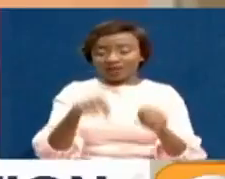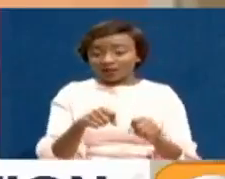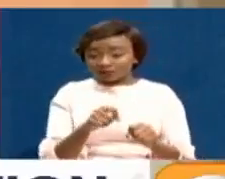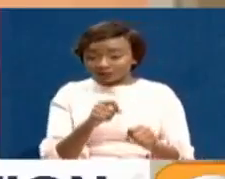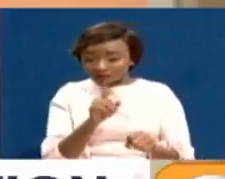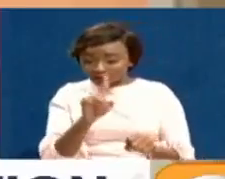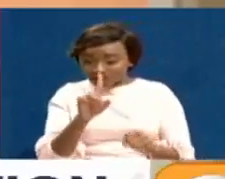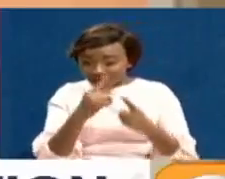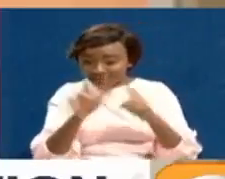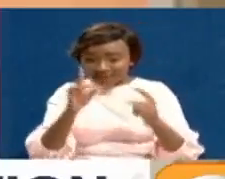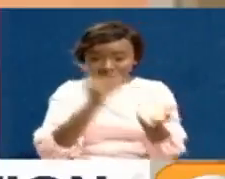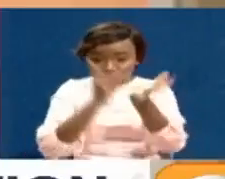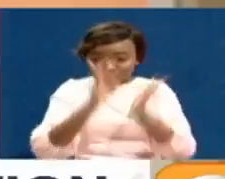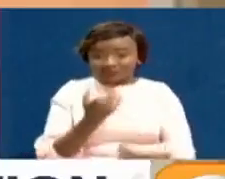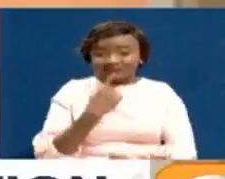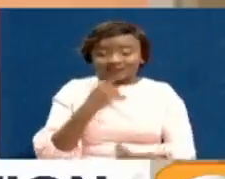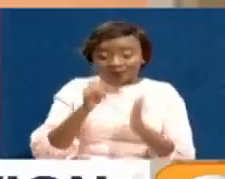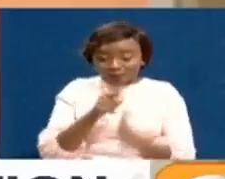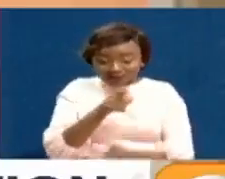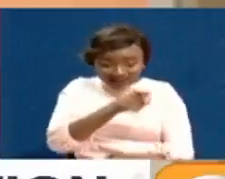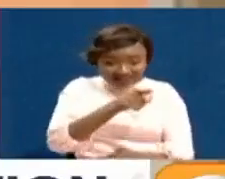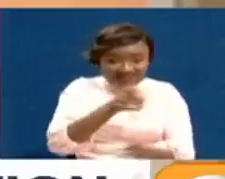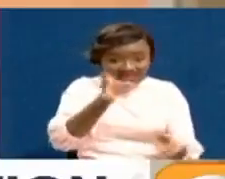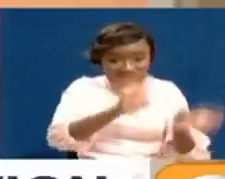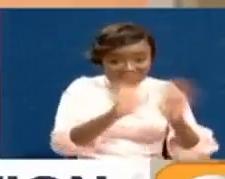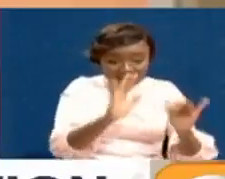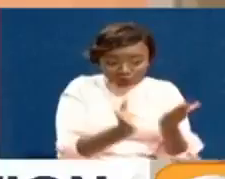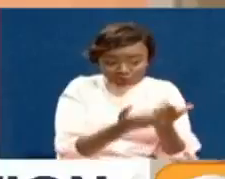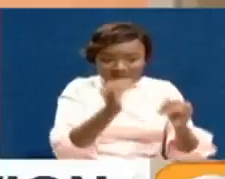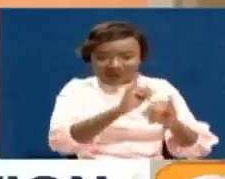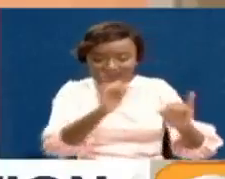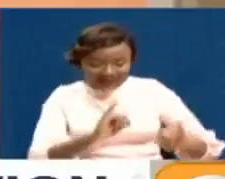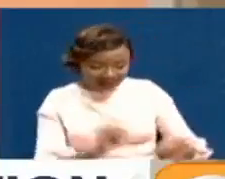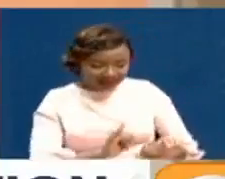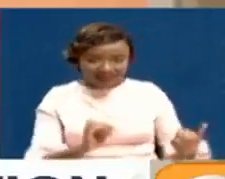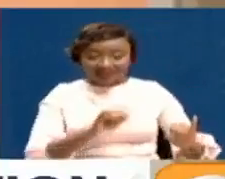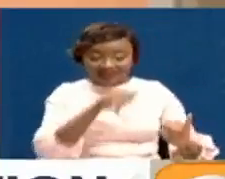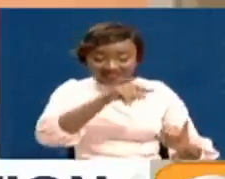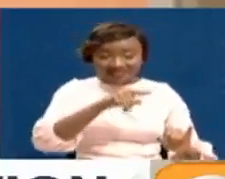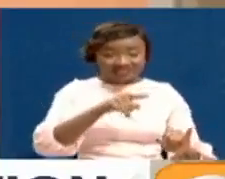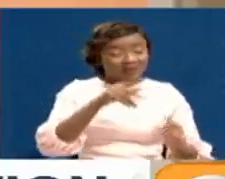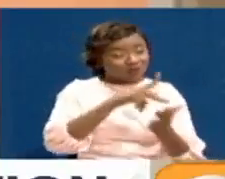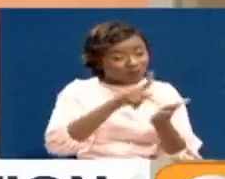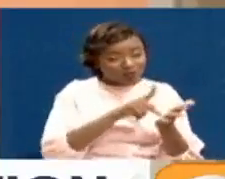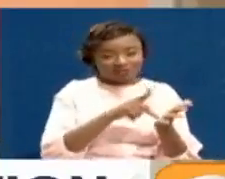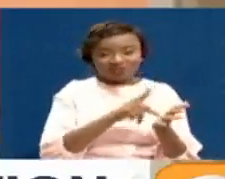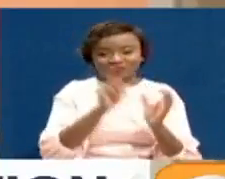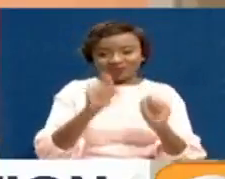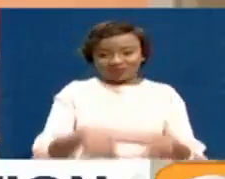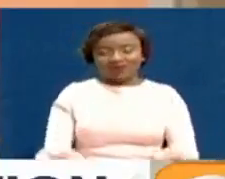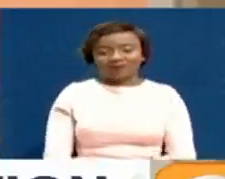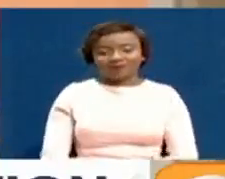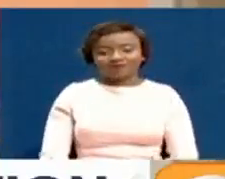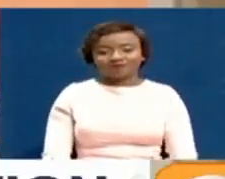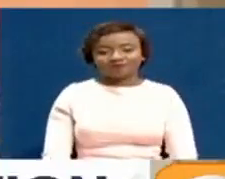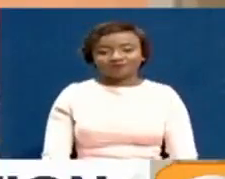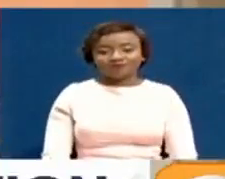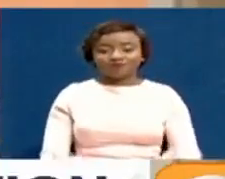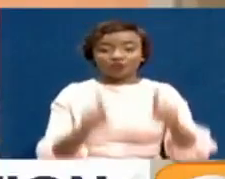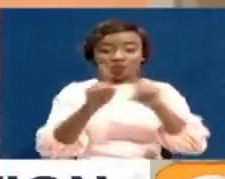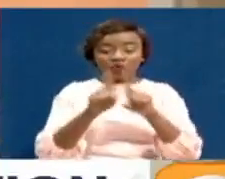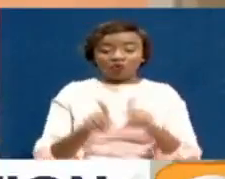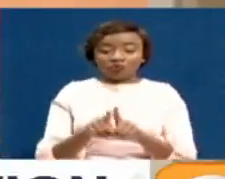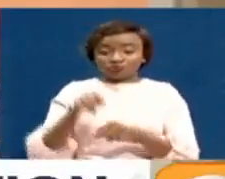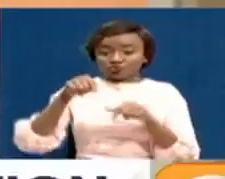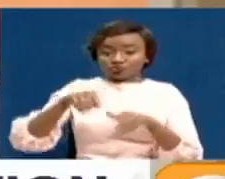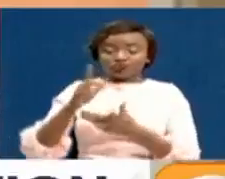insist disinfectants are in fact hazardous substances and can be poisonous if ingested. During Thursday's